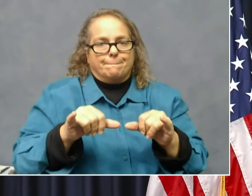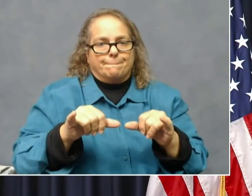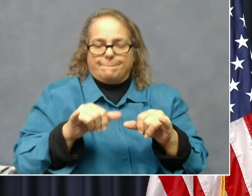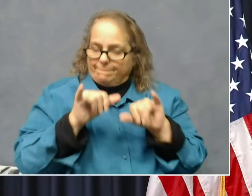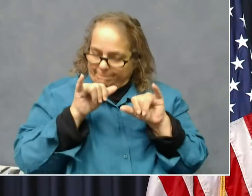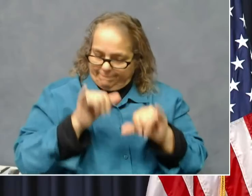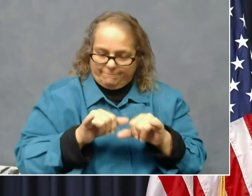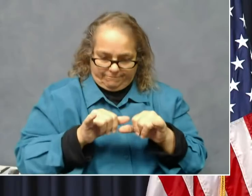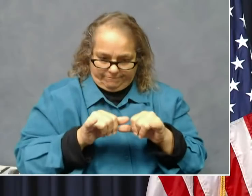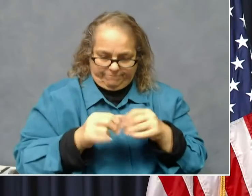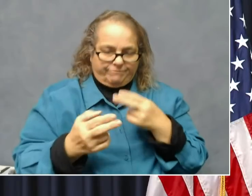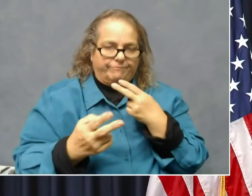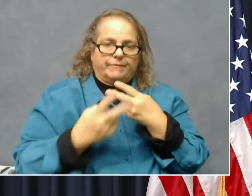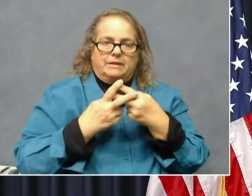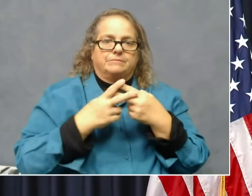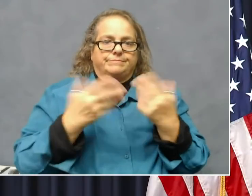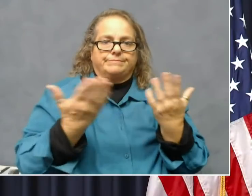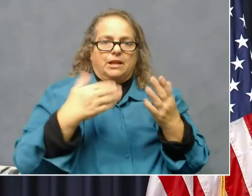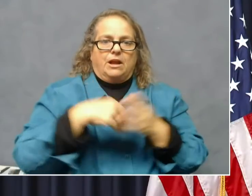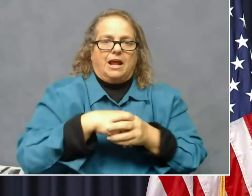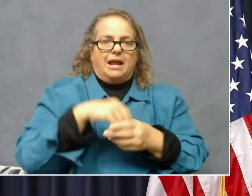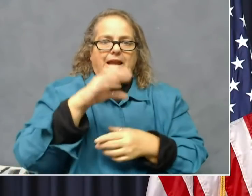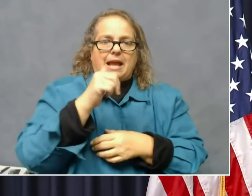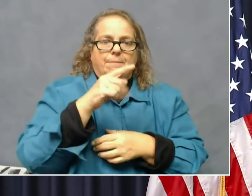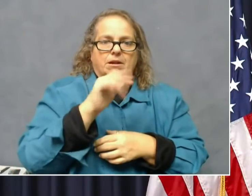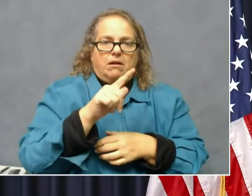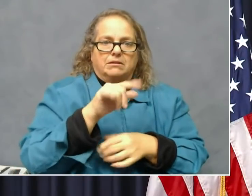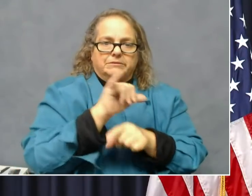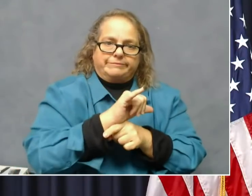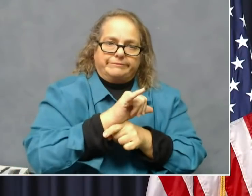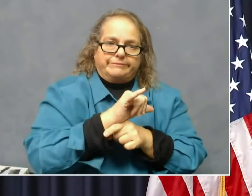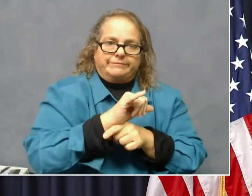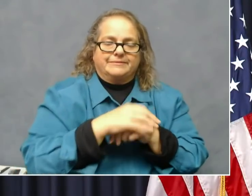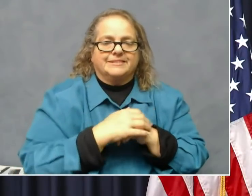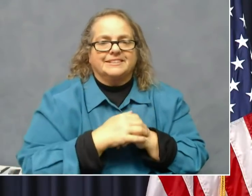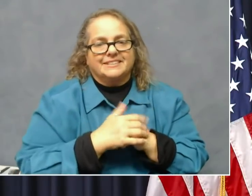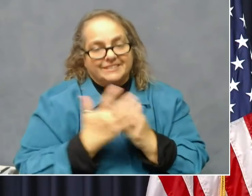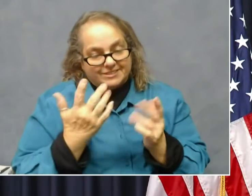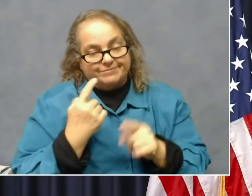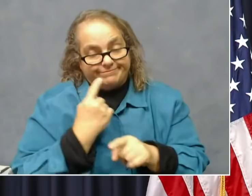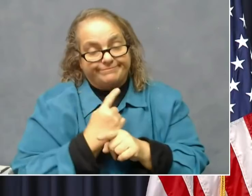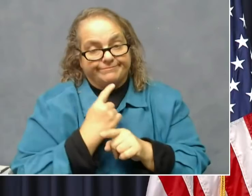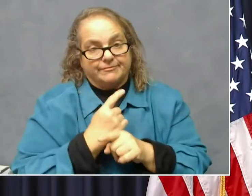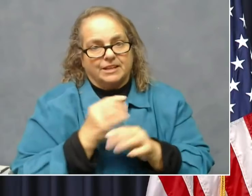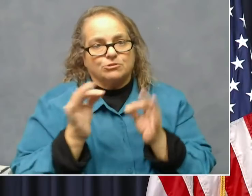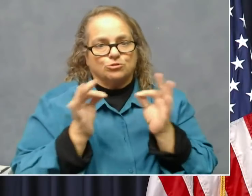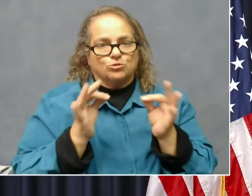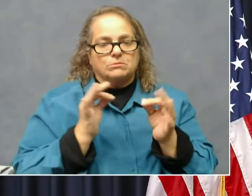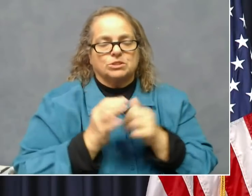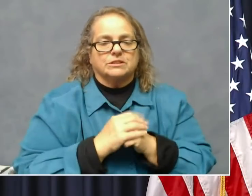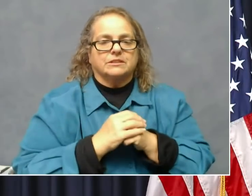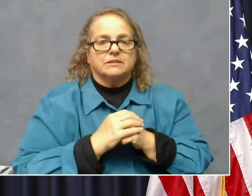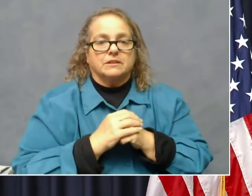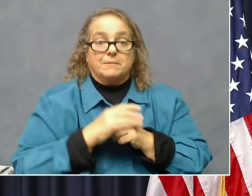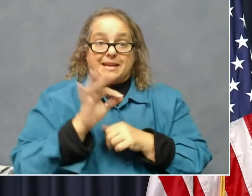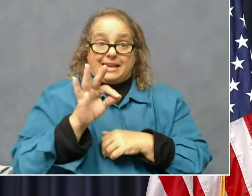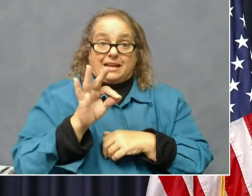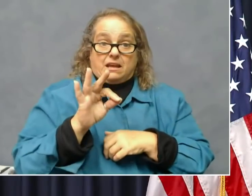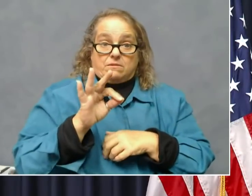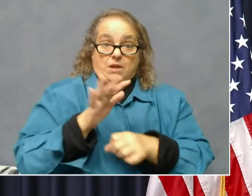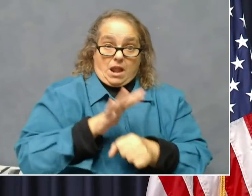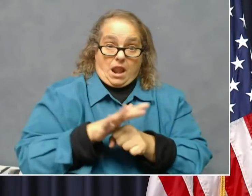here at the Capitol, which is an apt description. Now, if enough of the Commonwealth